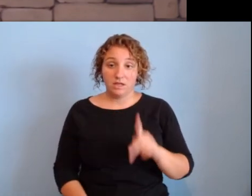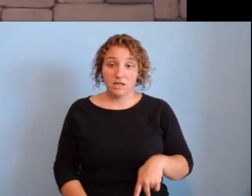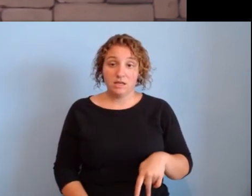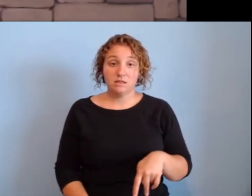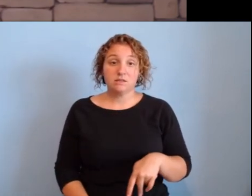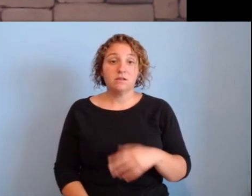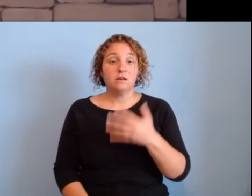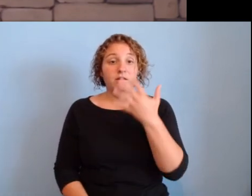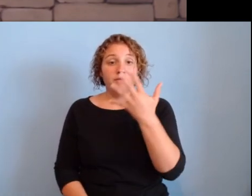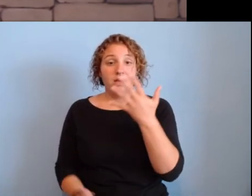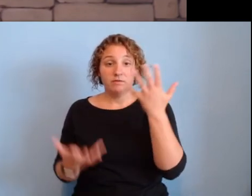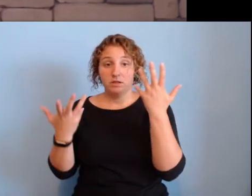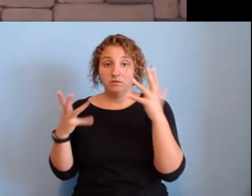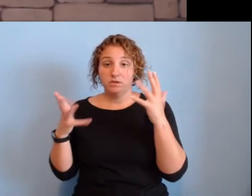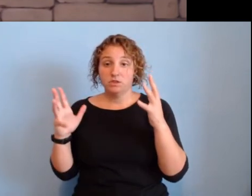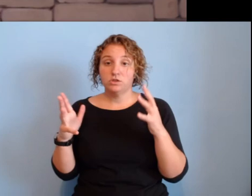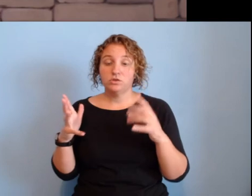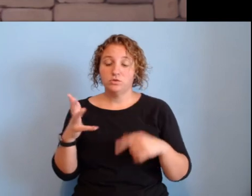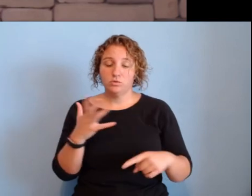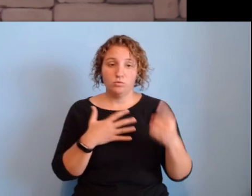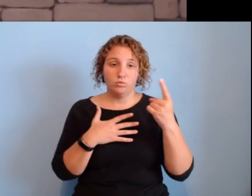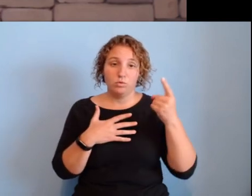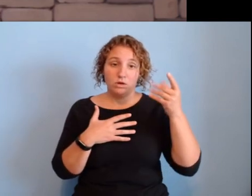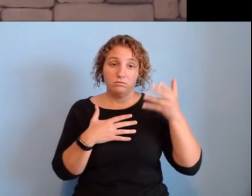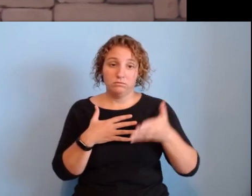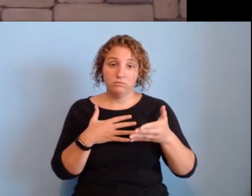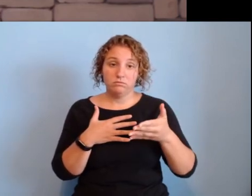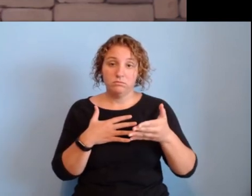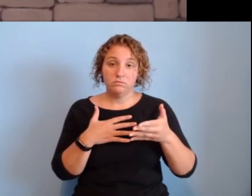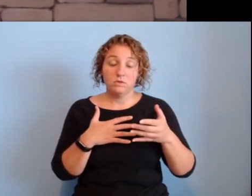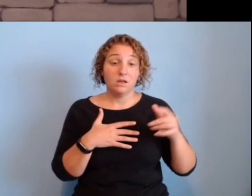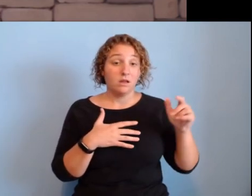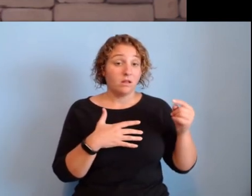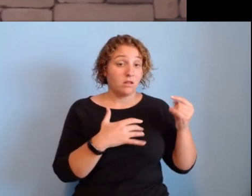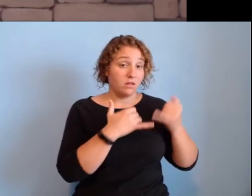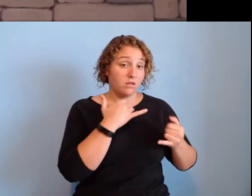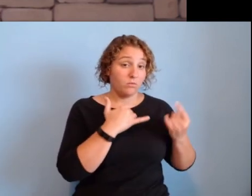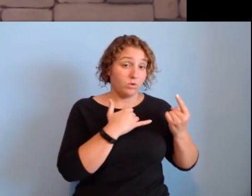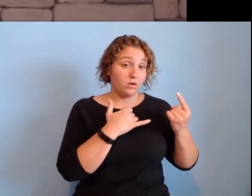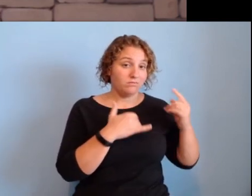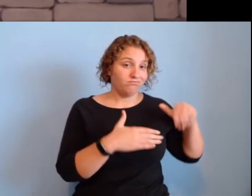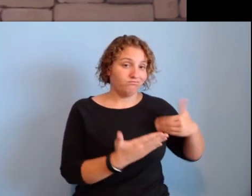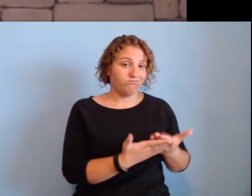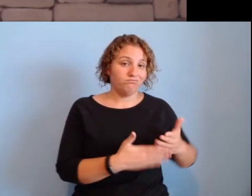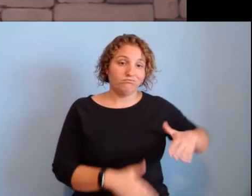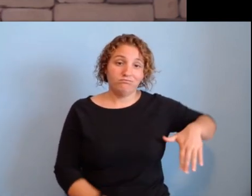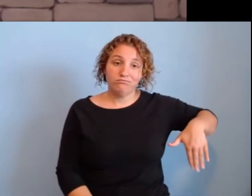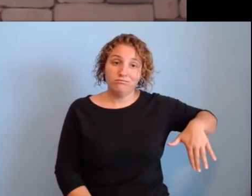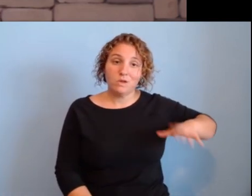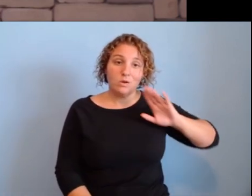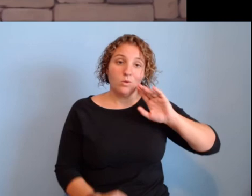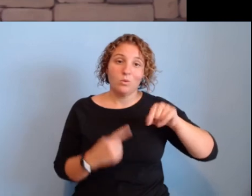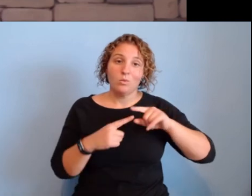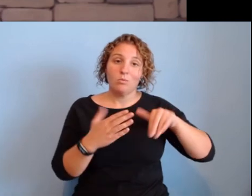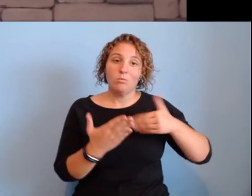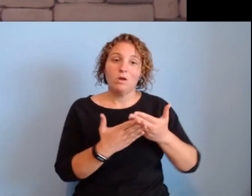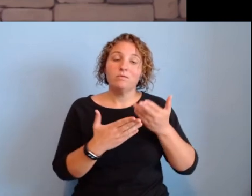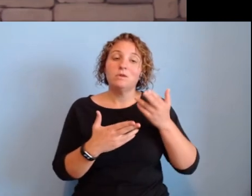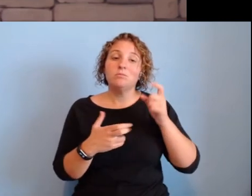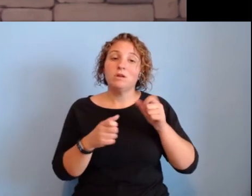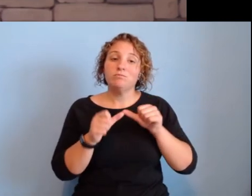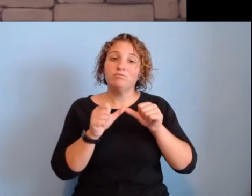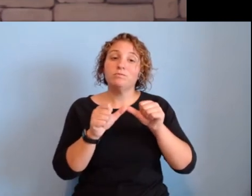fallen. One is. The other has not yet come. When he cometh, he must continue a short space.